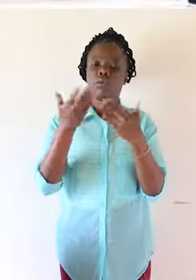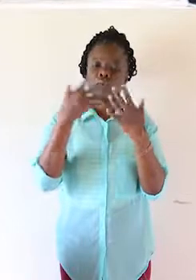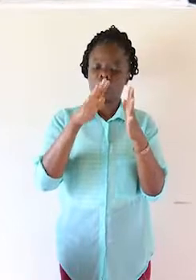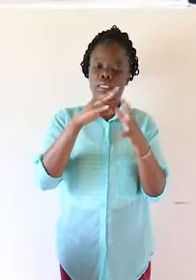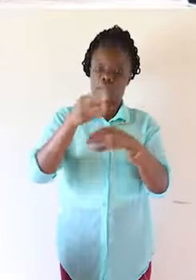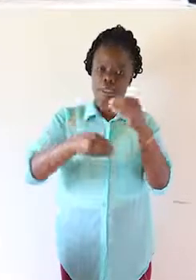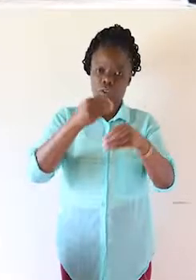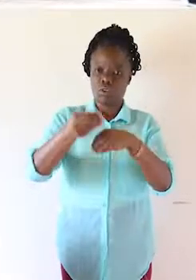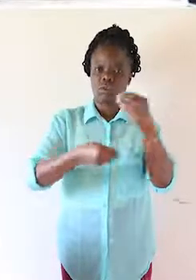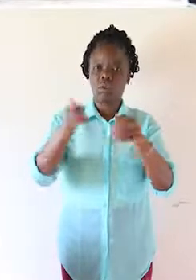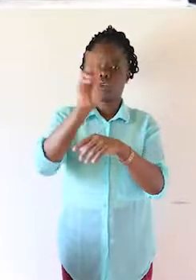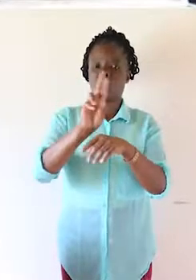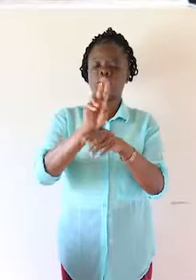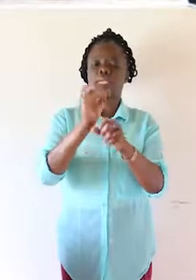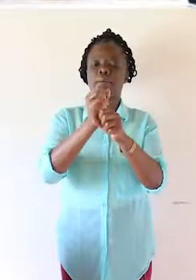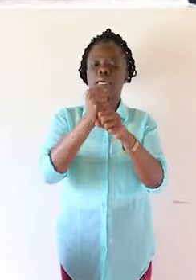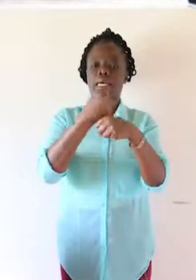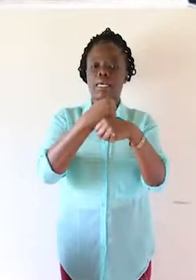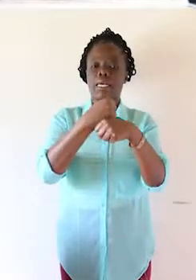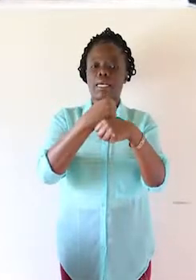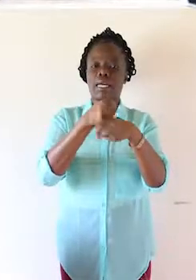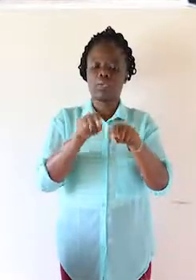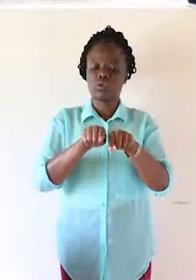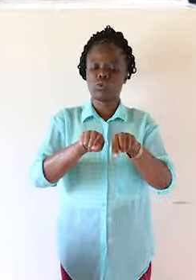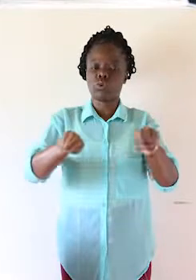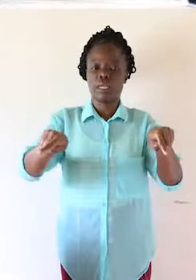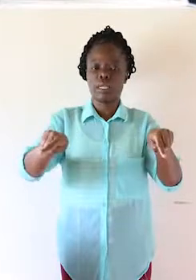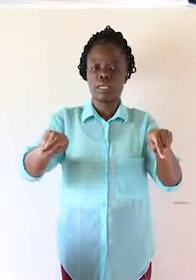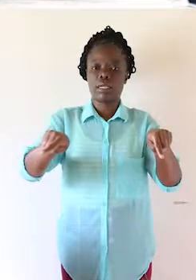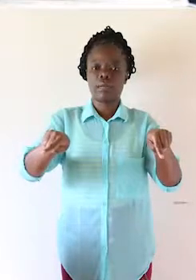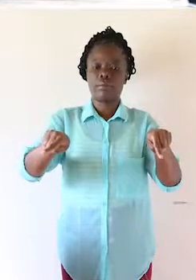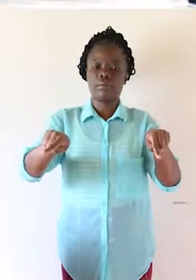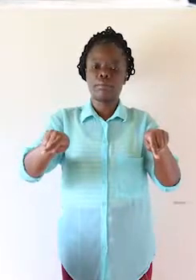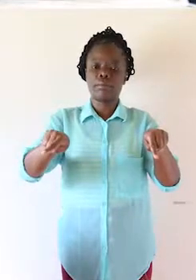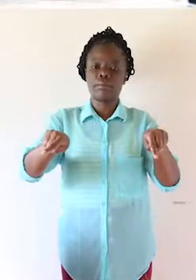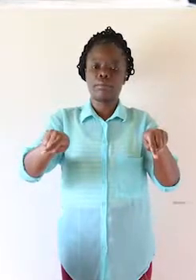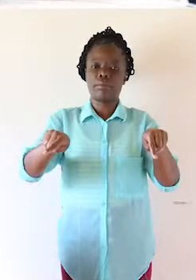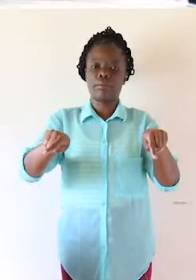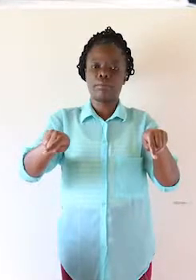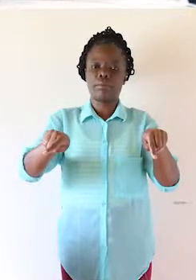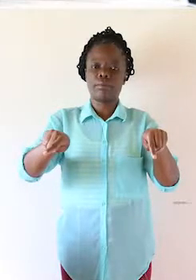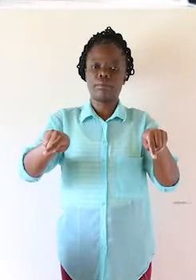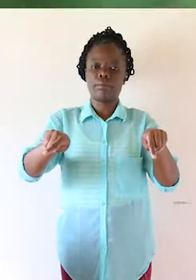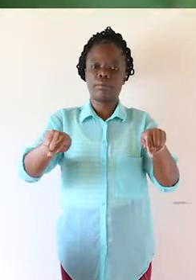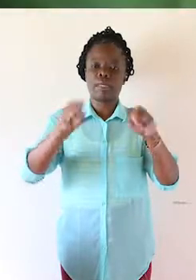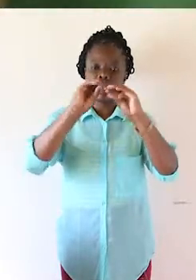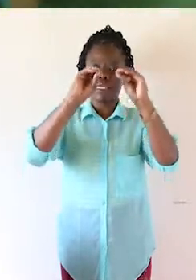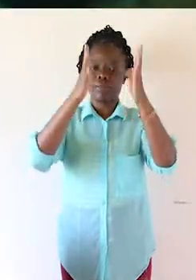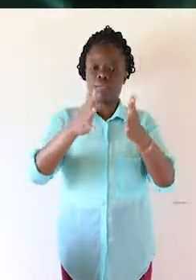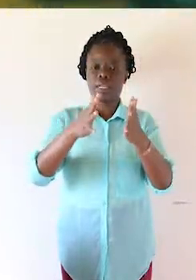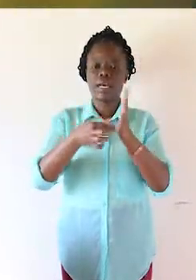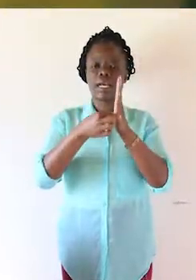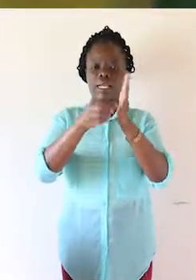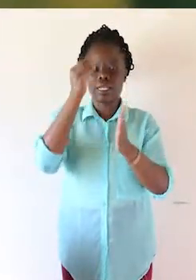to the materials we'll use in making a stool. In making a stool, yes.